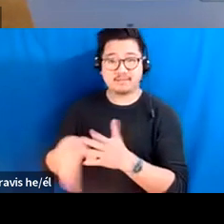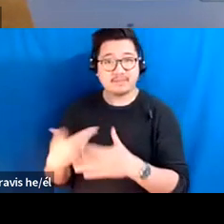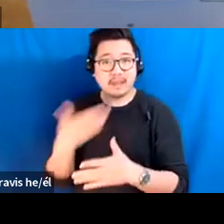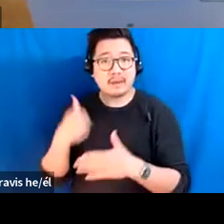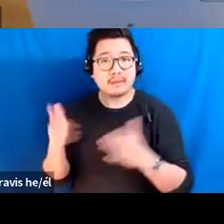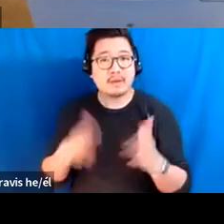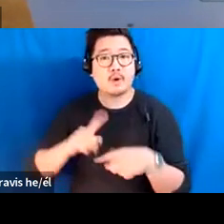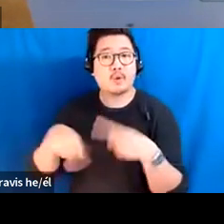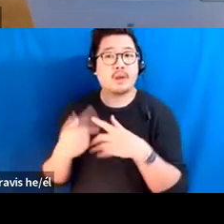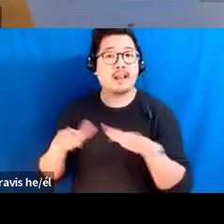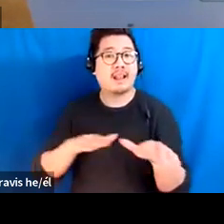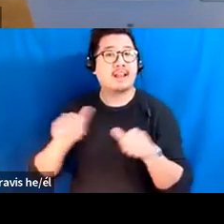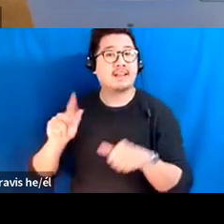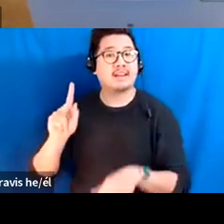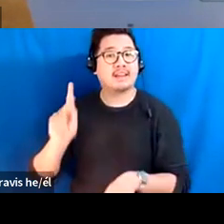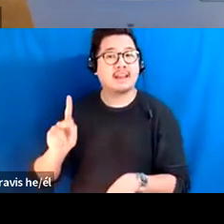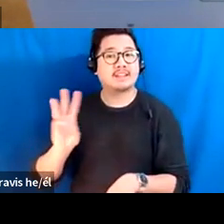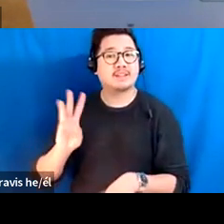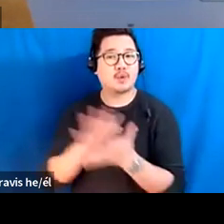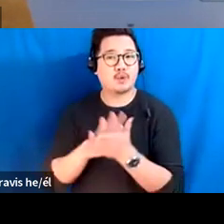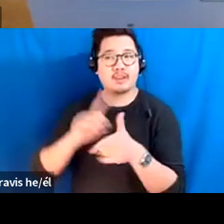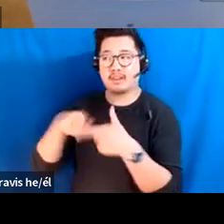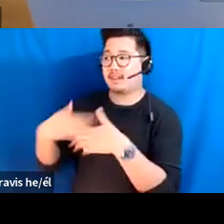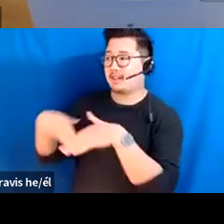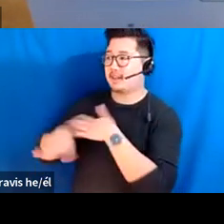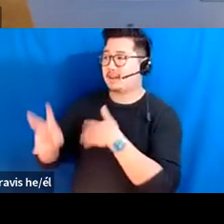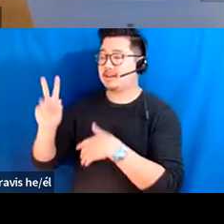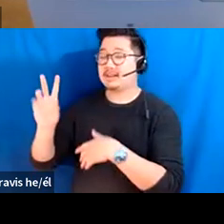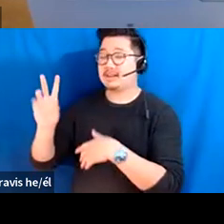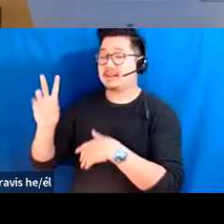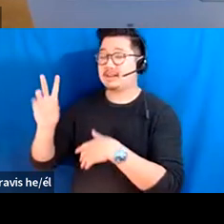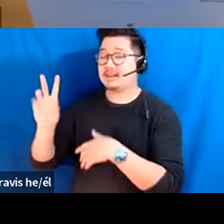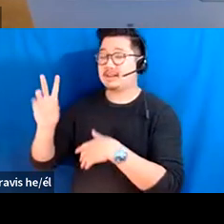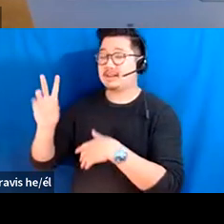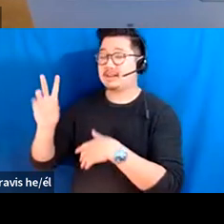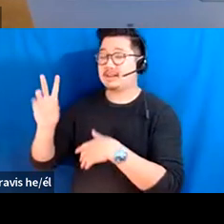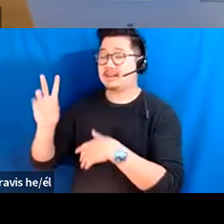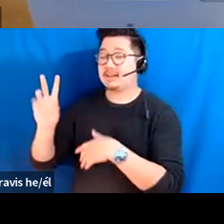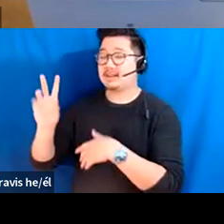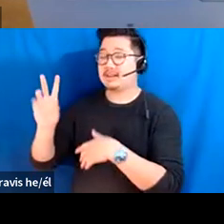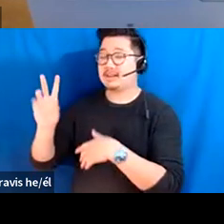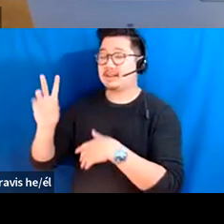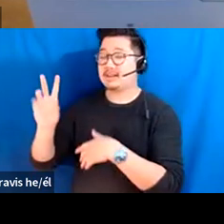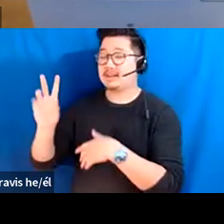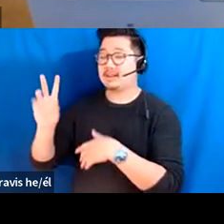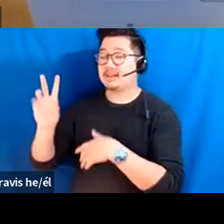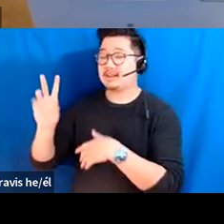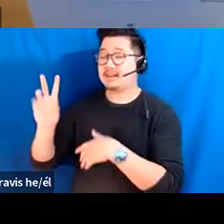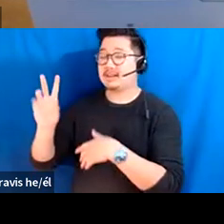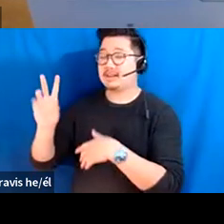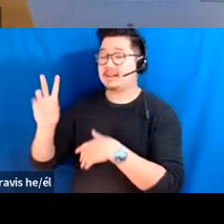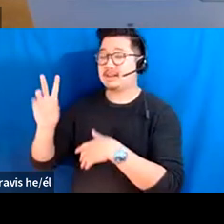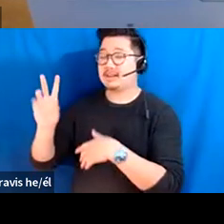k-6 schools into 7-12 schools having had the opportunities to prepare them for the type of pathways that we envision